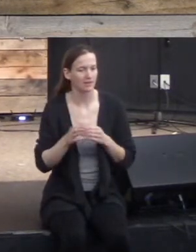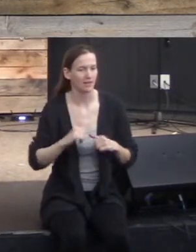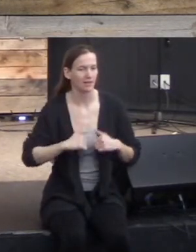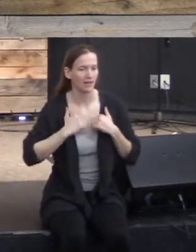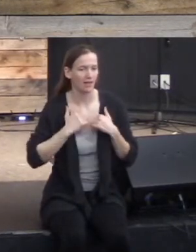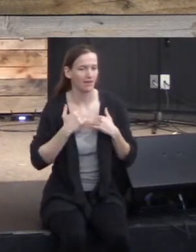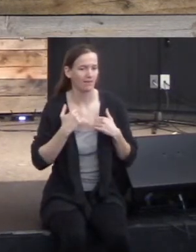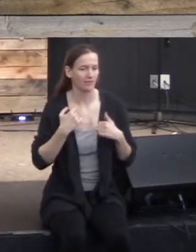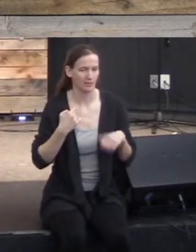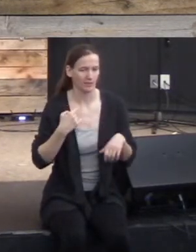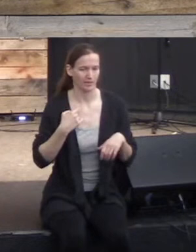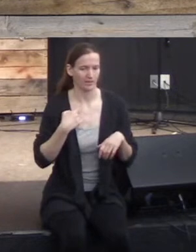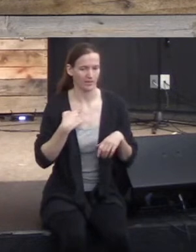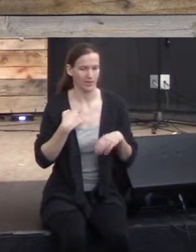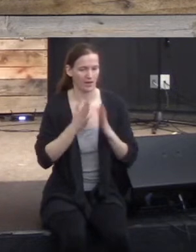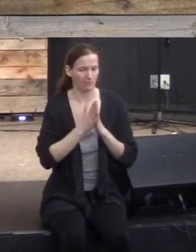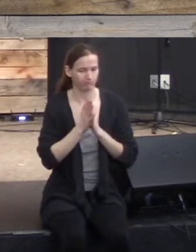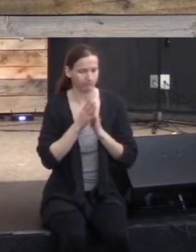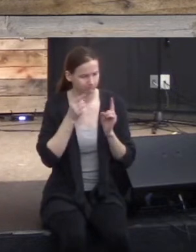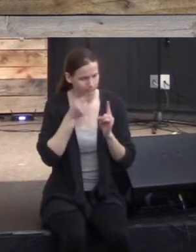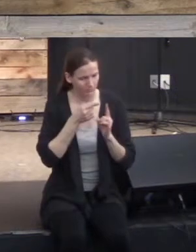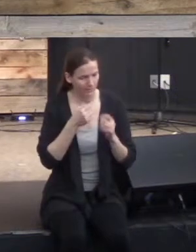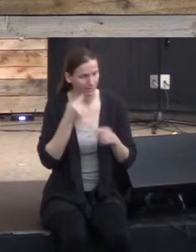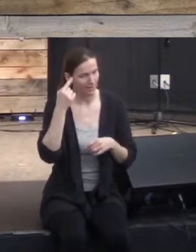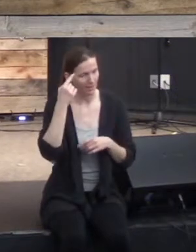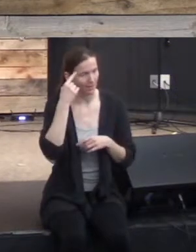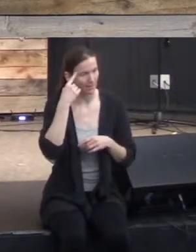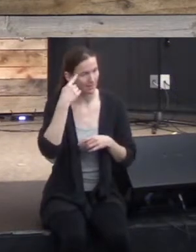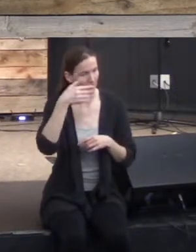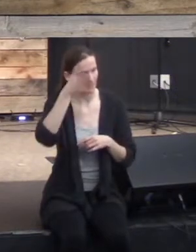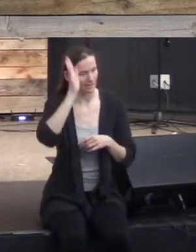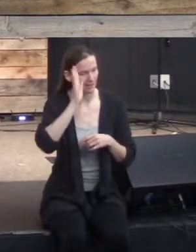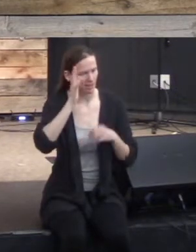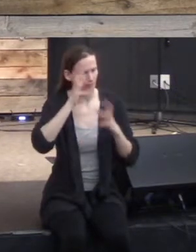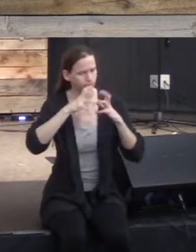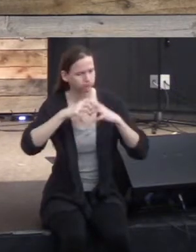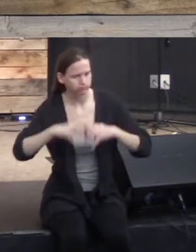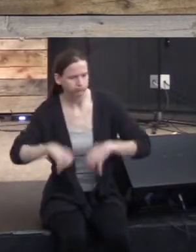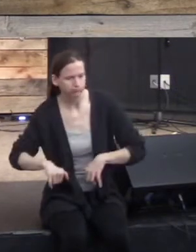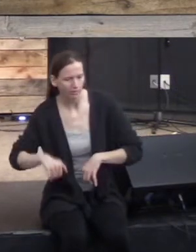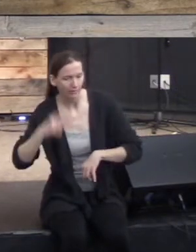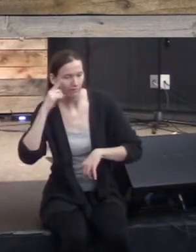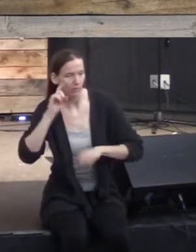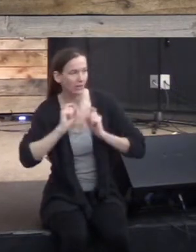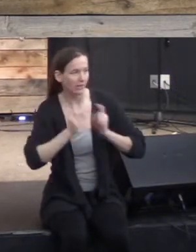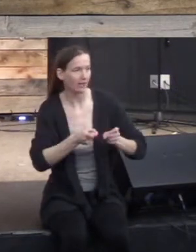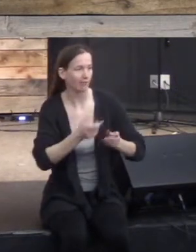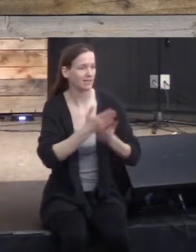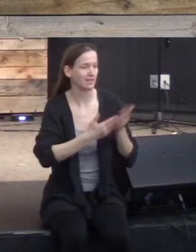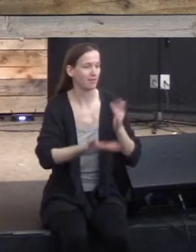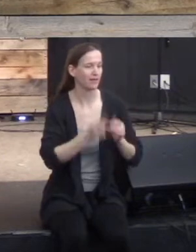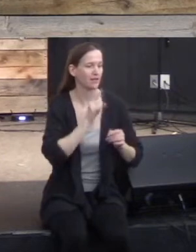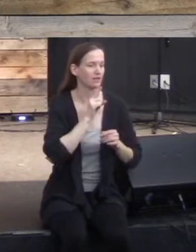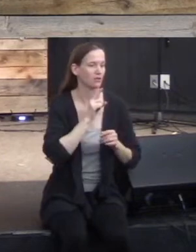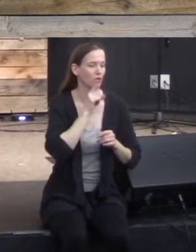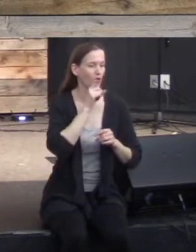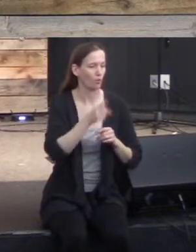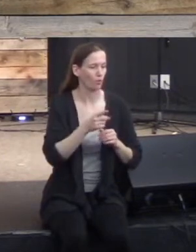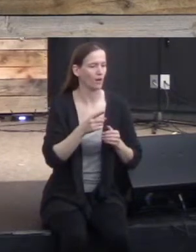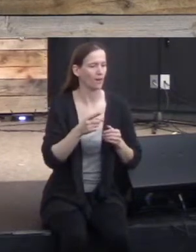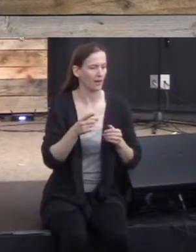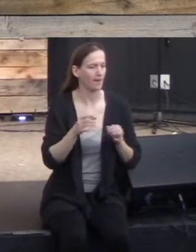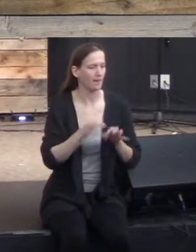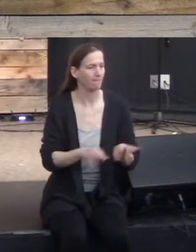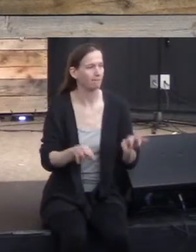to, I think God tore it down so he can give me something that matters. You know, that all the things that I worked